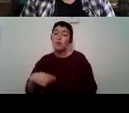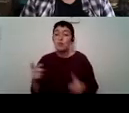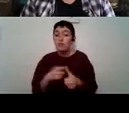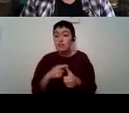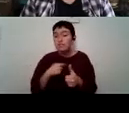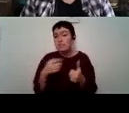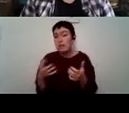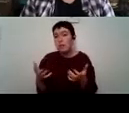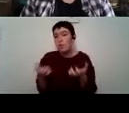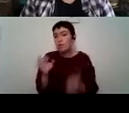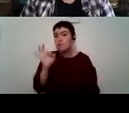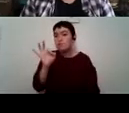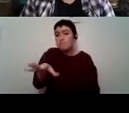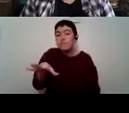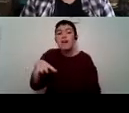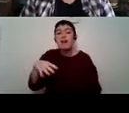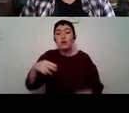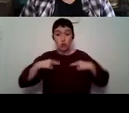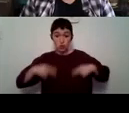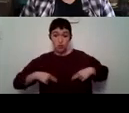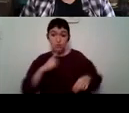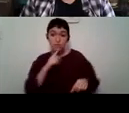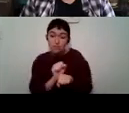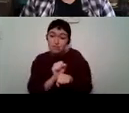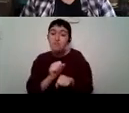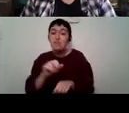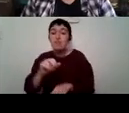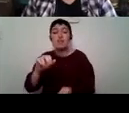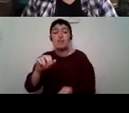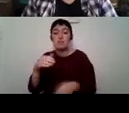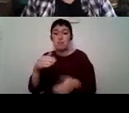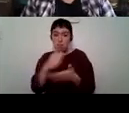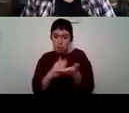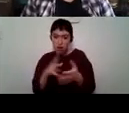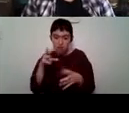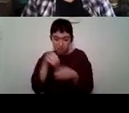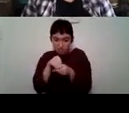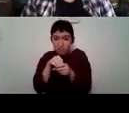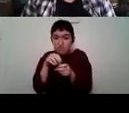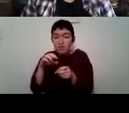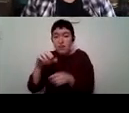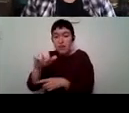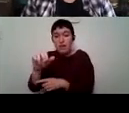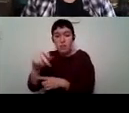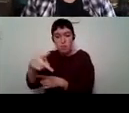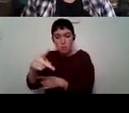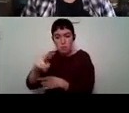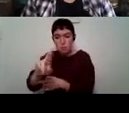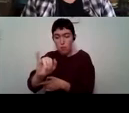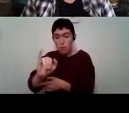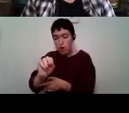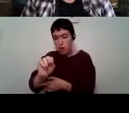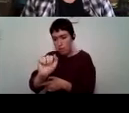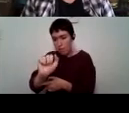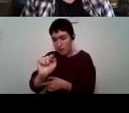primates ourselves, and even beyond that, we belong to the family Hominidae, which means we are part of the great ape family. So we're always going ape in a way.